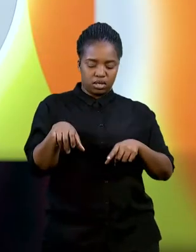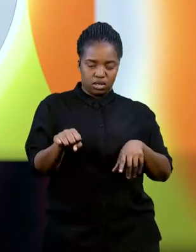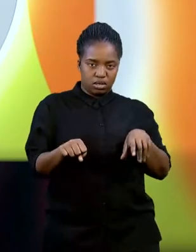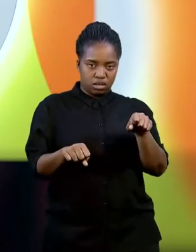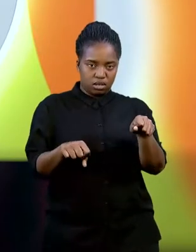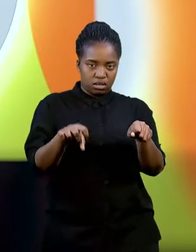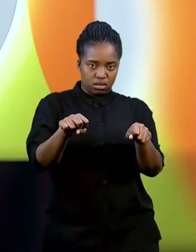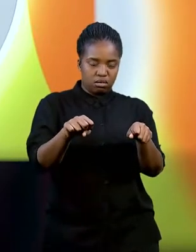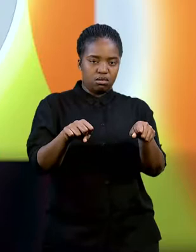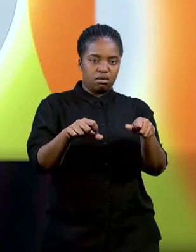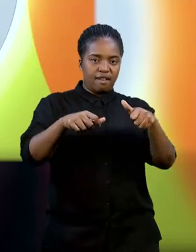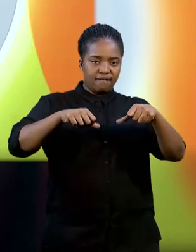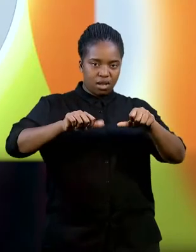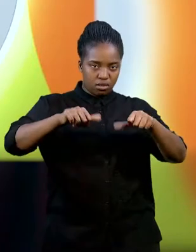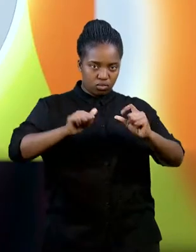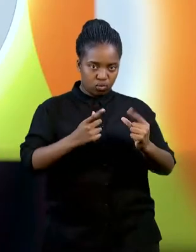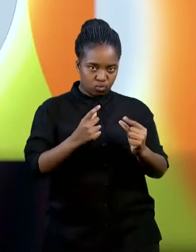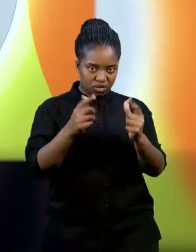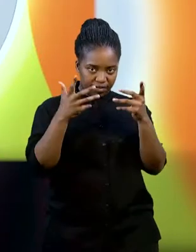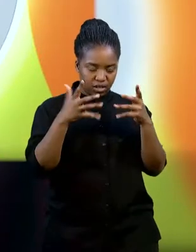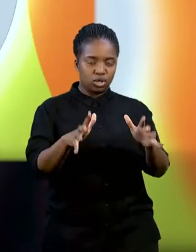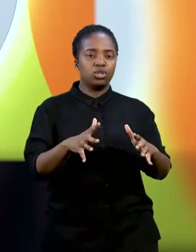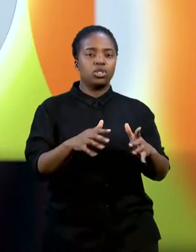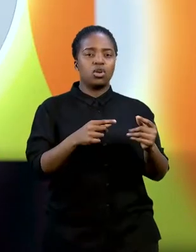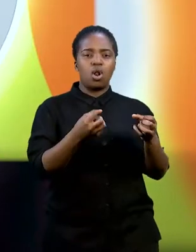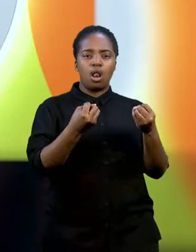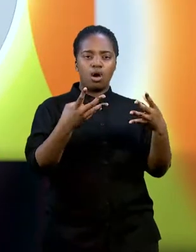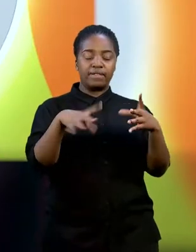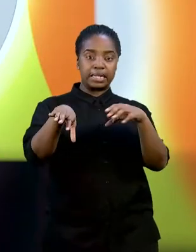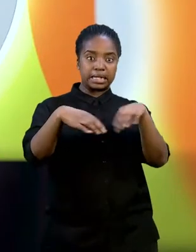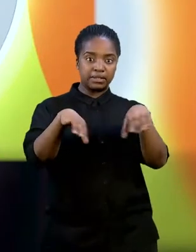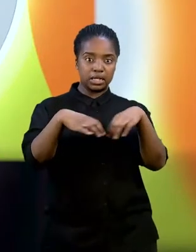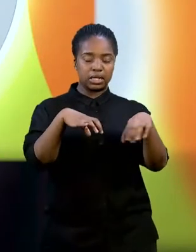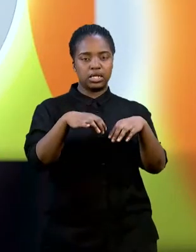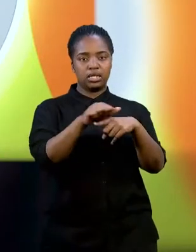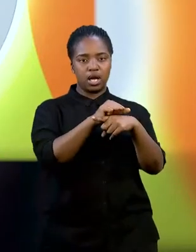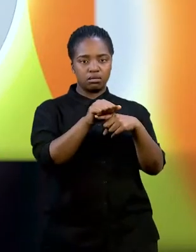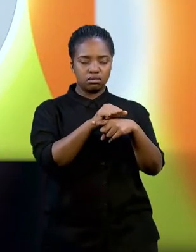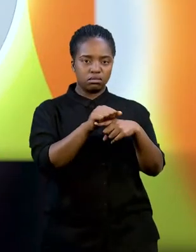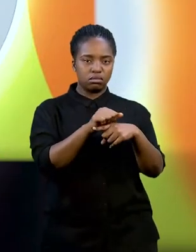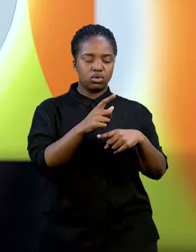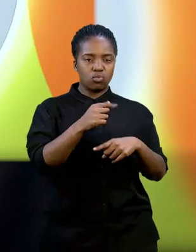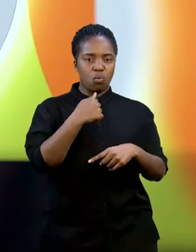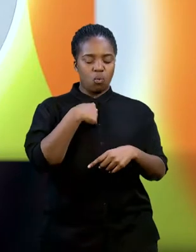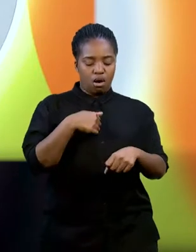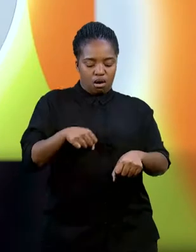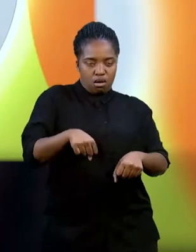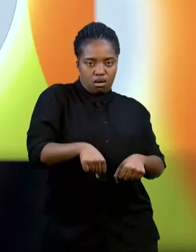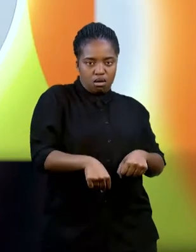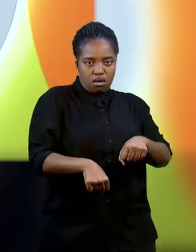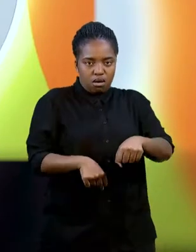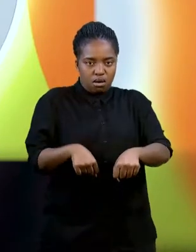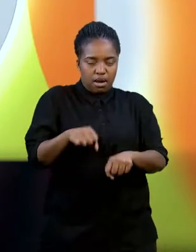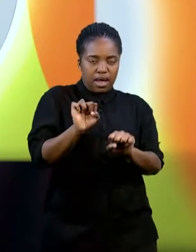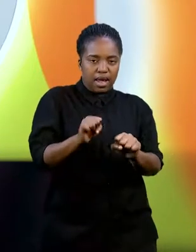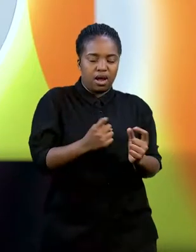the natural way to start out. And I get that into the thing that I need to say muscle movement.